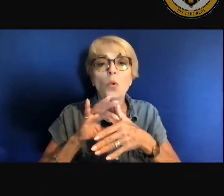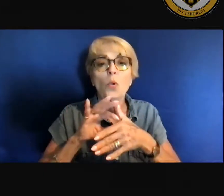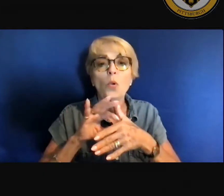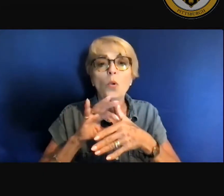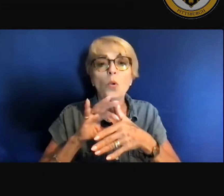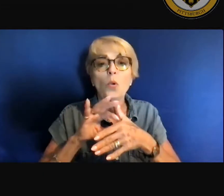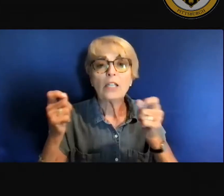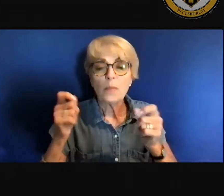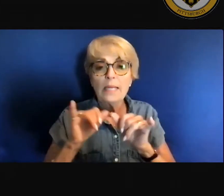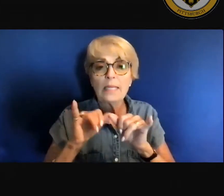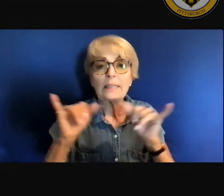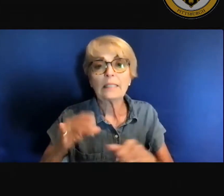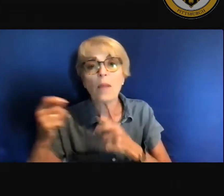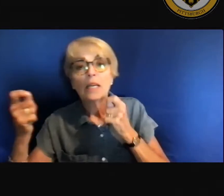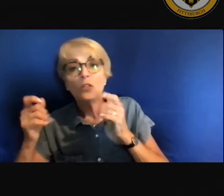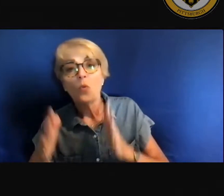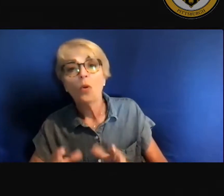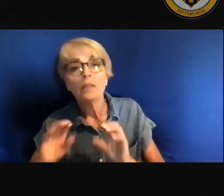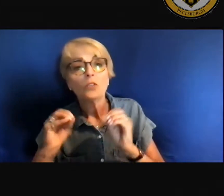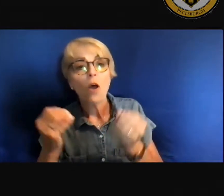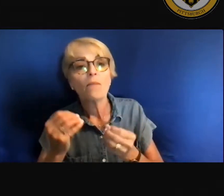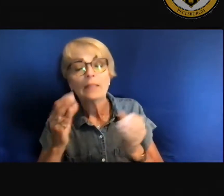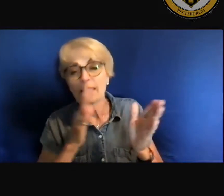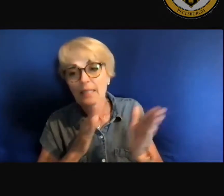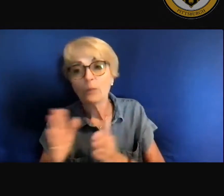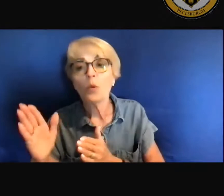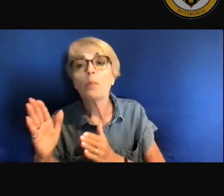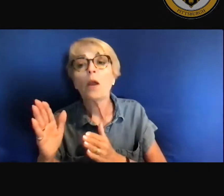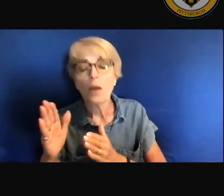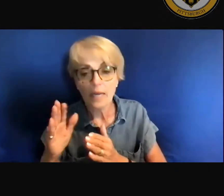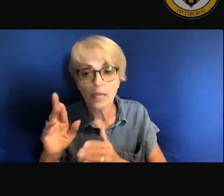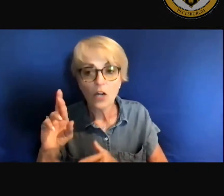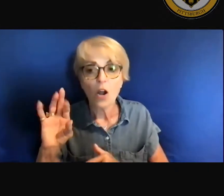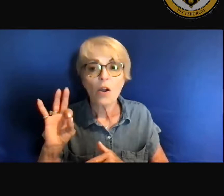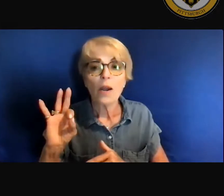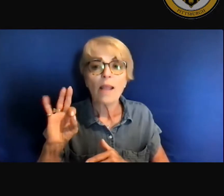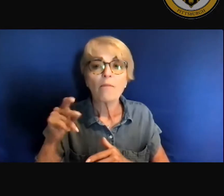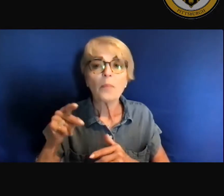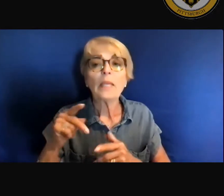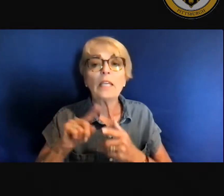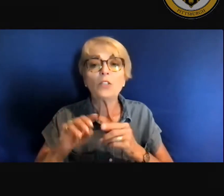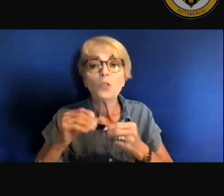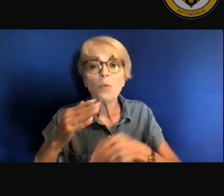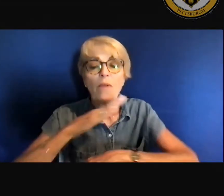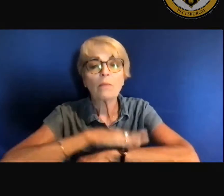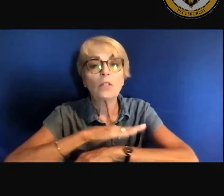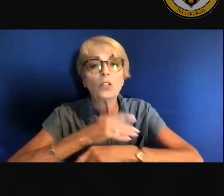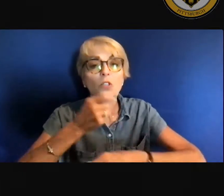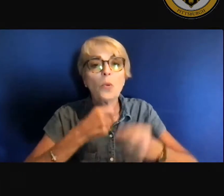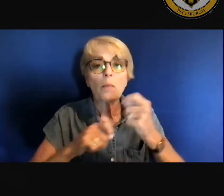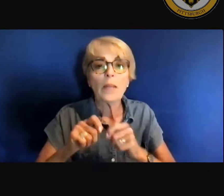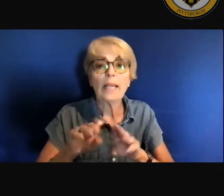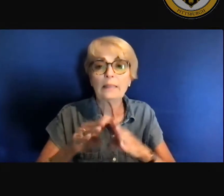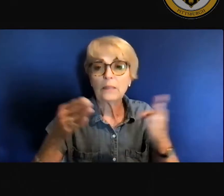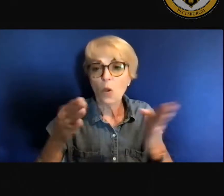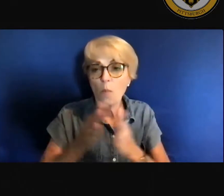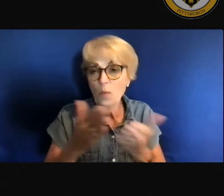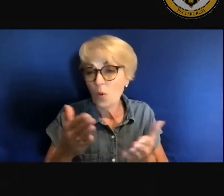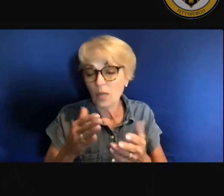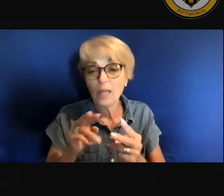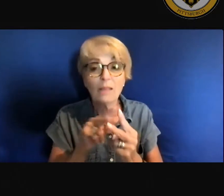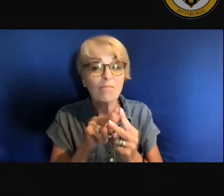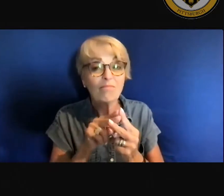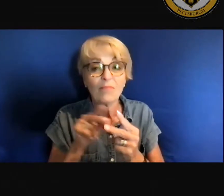is preparing an RFP to seek a new software platform to replace OpenBook. Either or both of those systems could